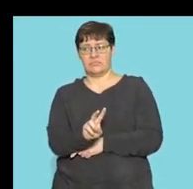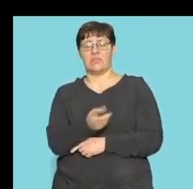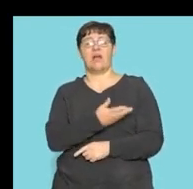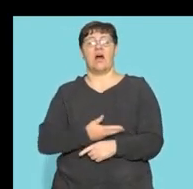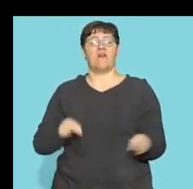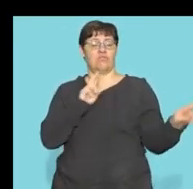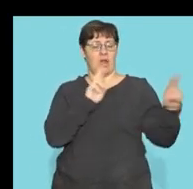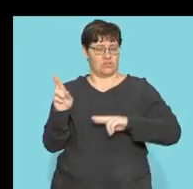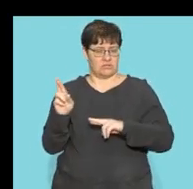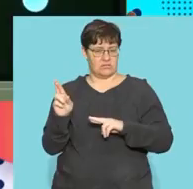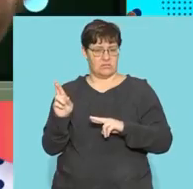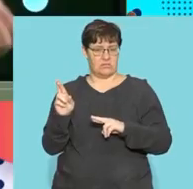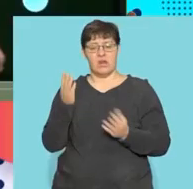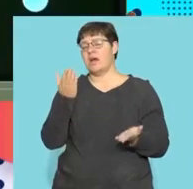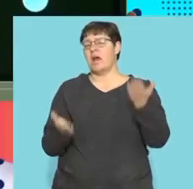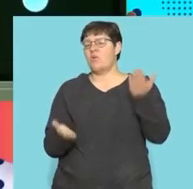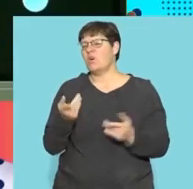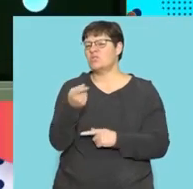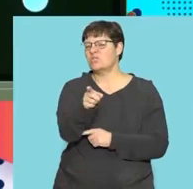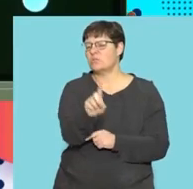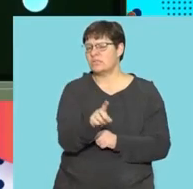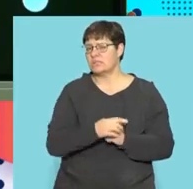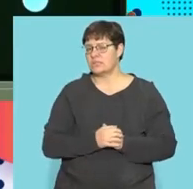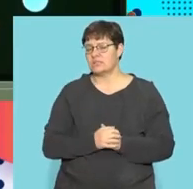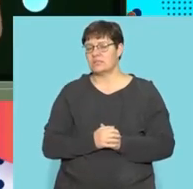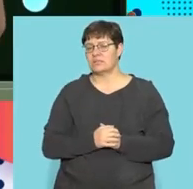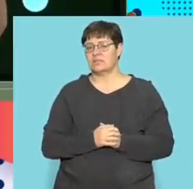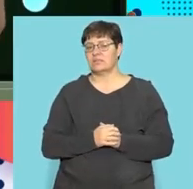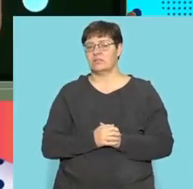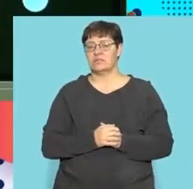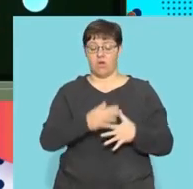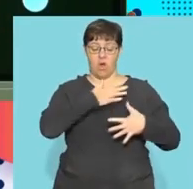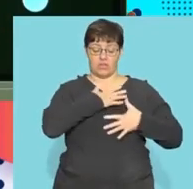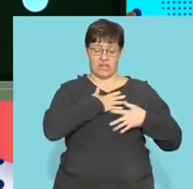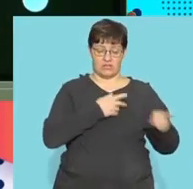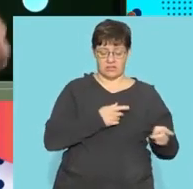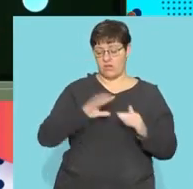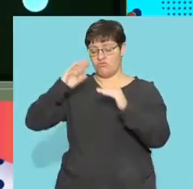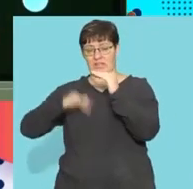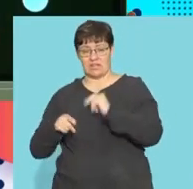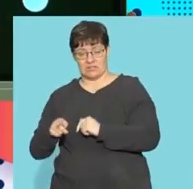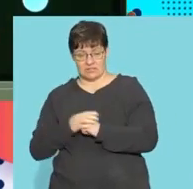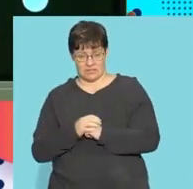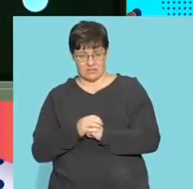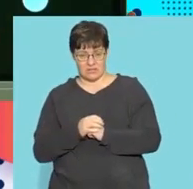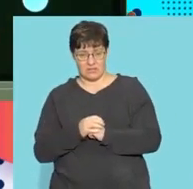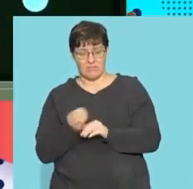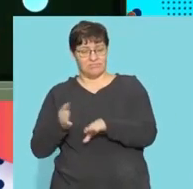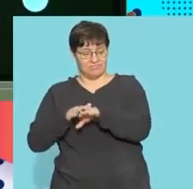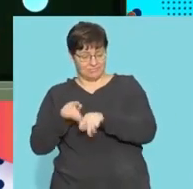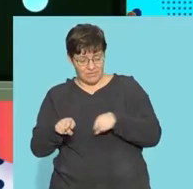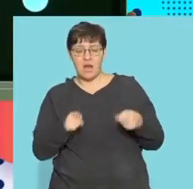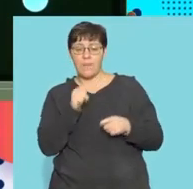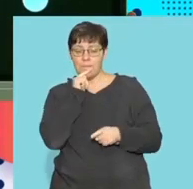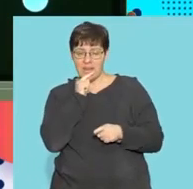looking at the half reactions, the equation of the oxidation equation, the reduction